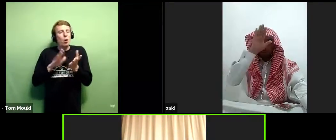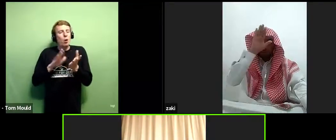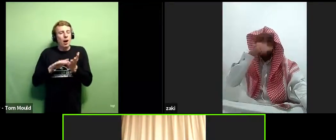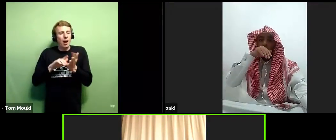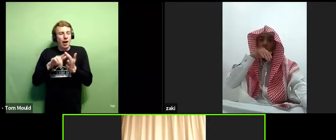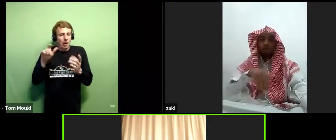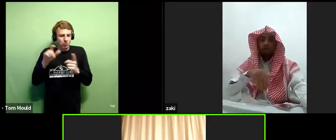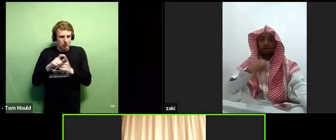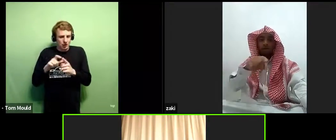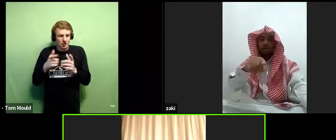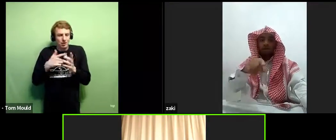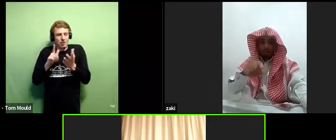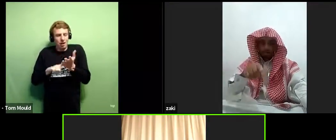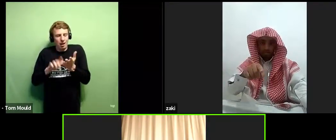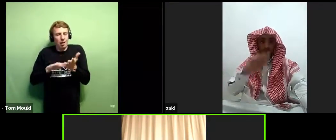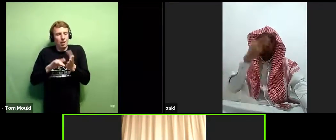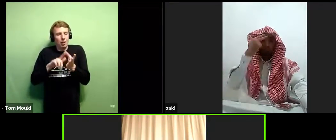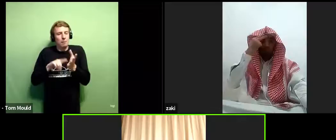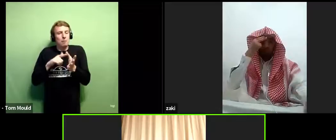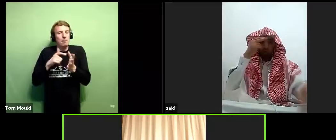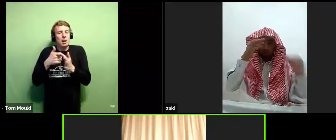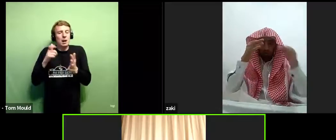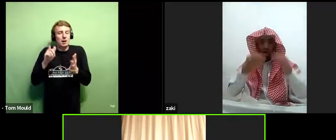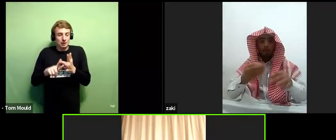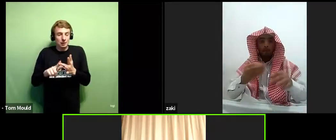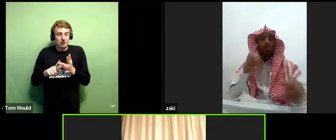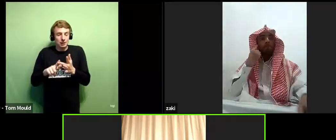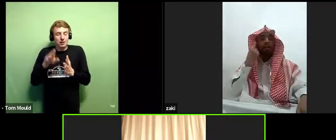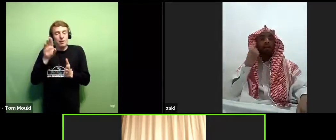Saudi Arabia. Now,